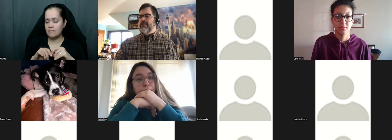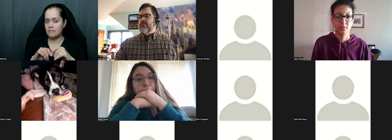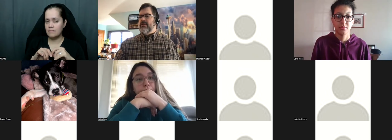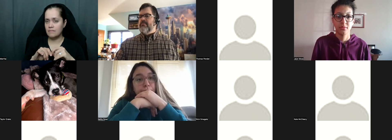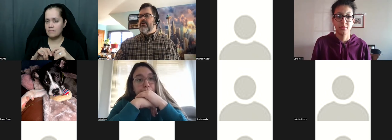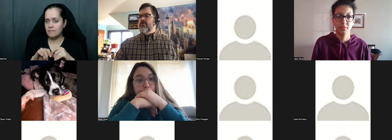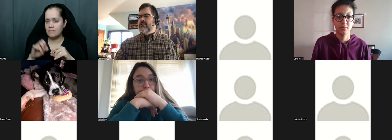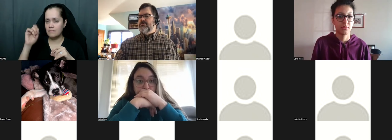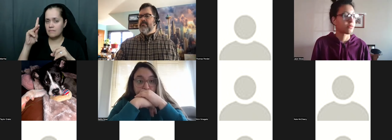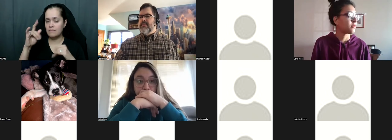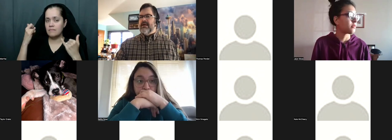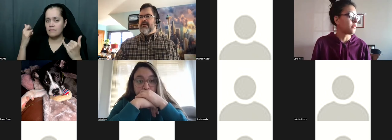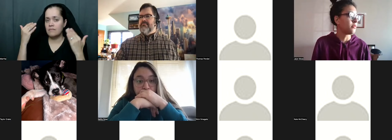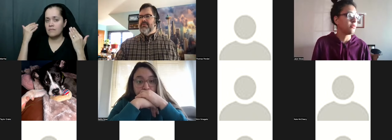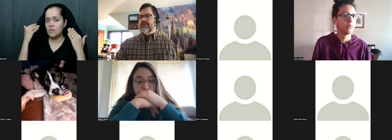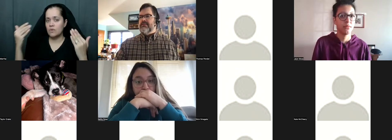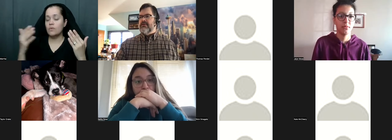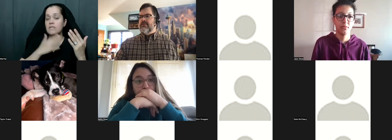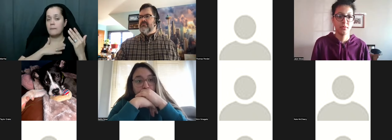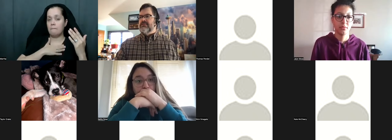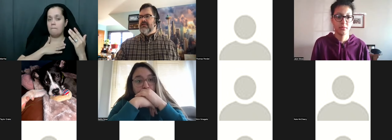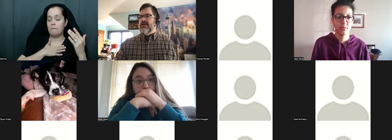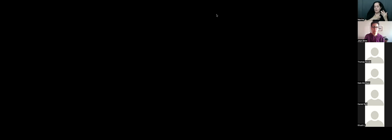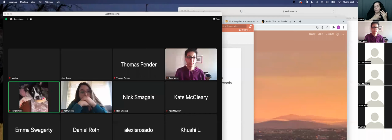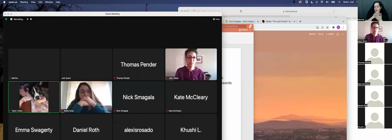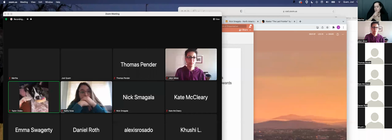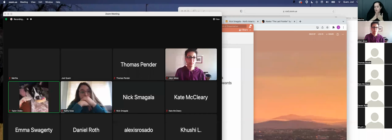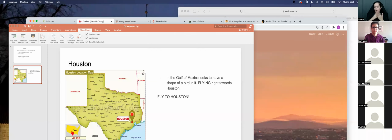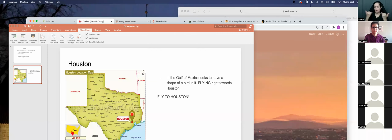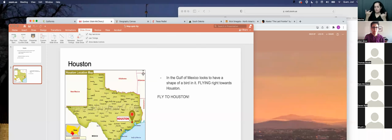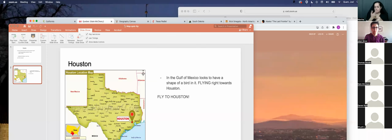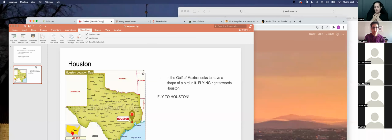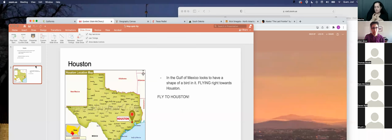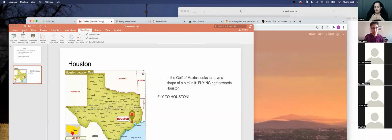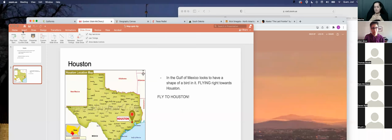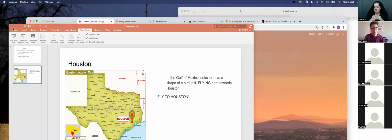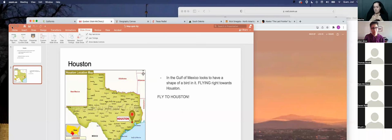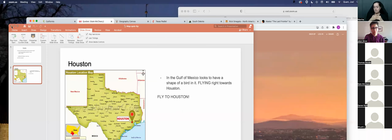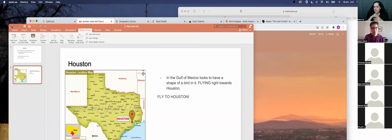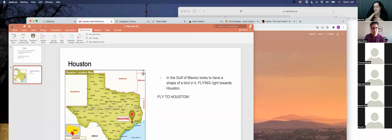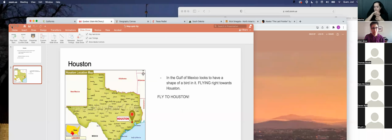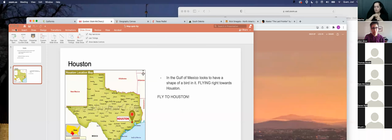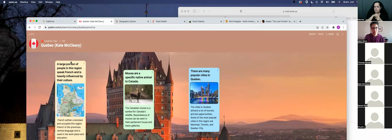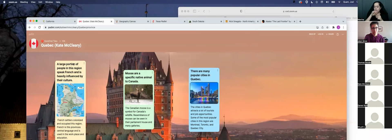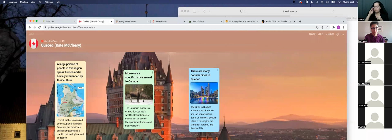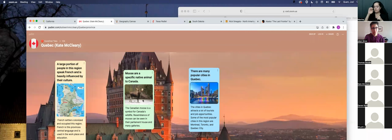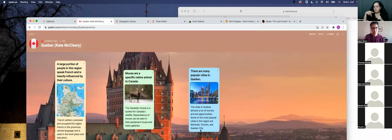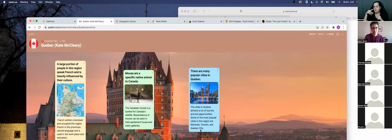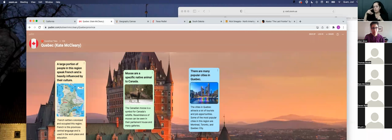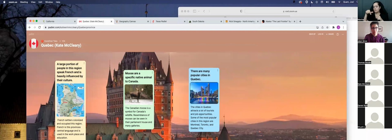All right, well then I'm going to go on to my bit of today, which includes a map quiz